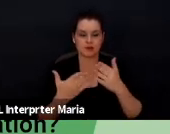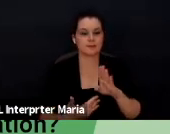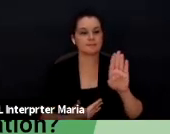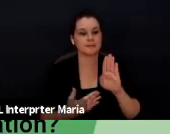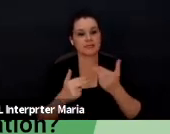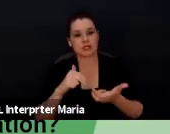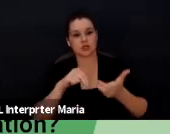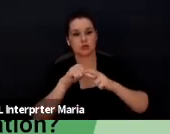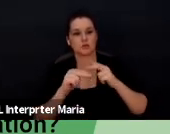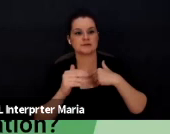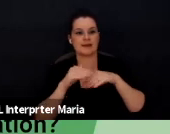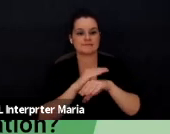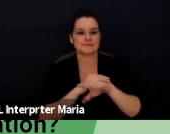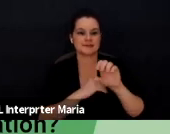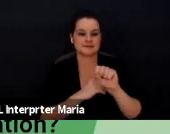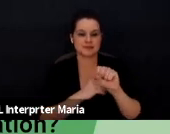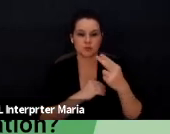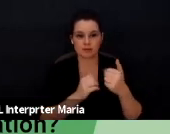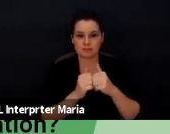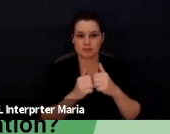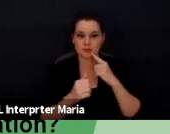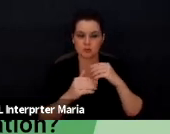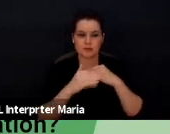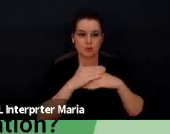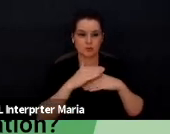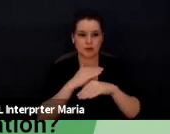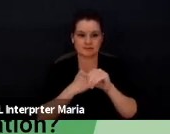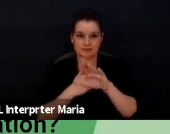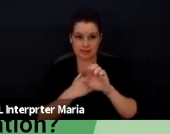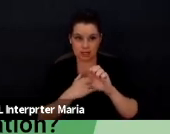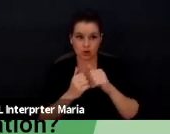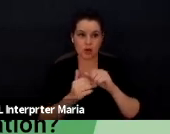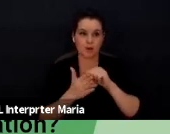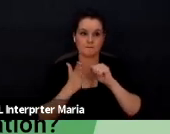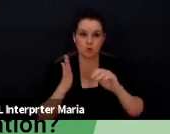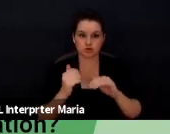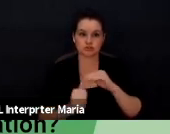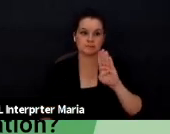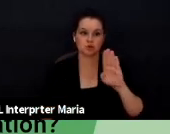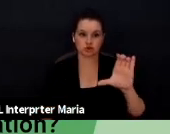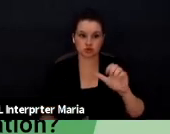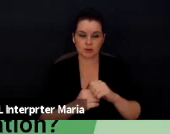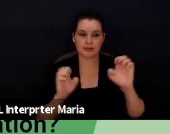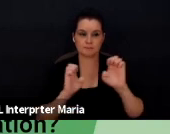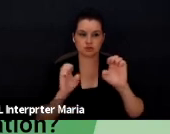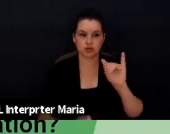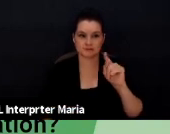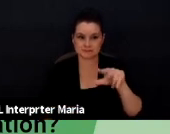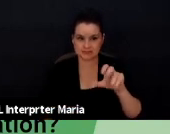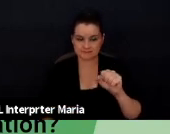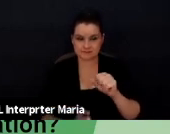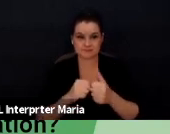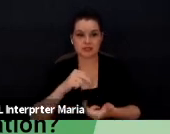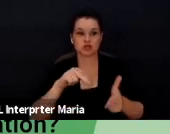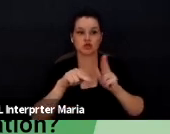access to sexual health and reproductive care, including abortion, birth control, and emergency contraceptives. C, increase the number